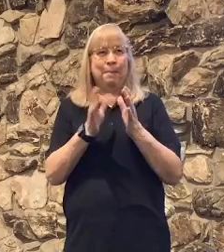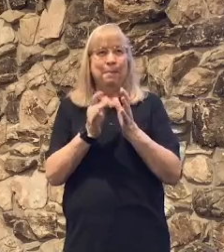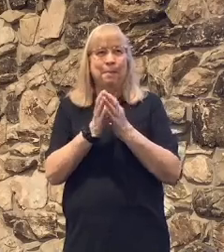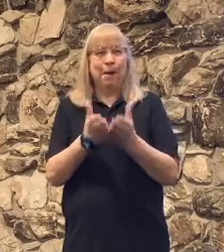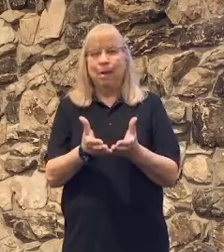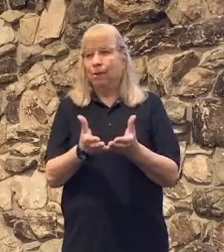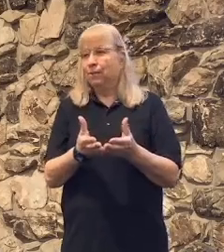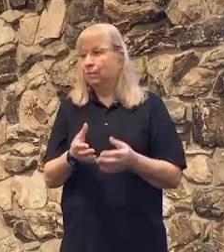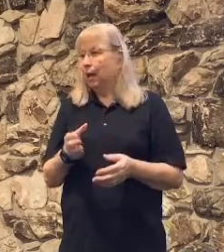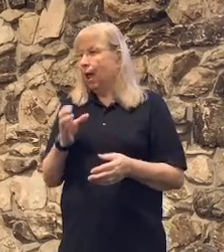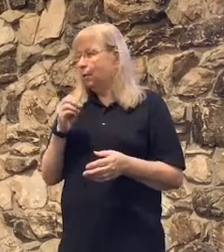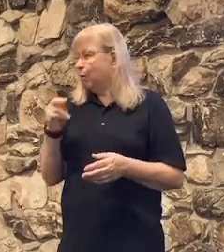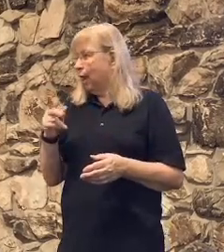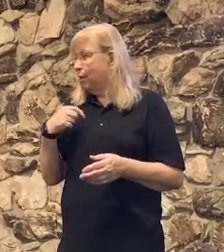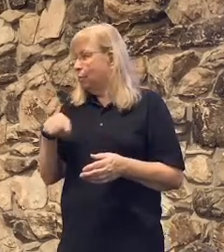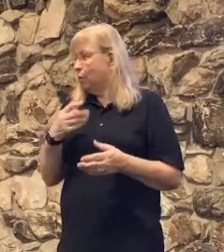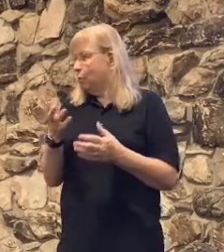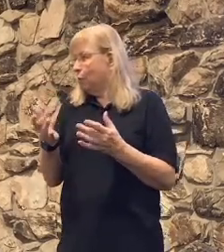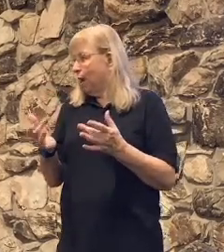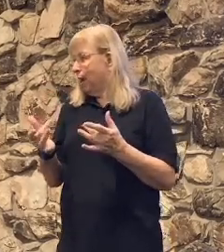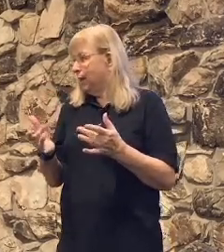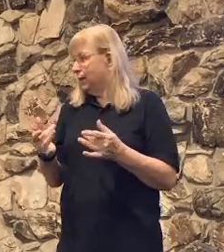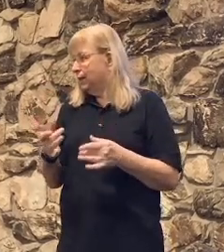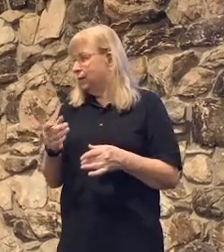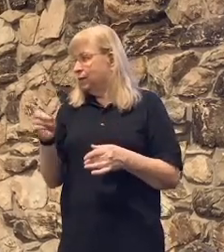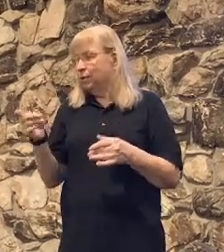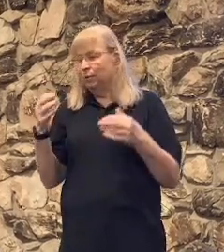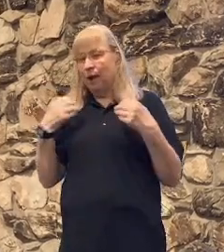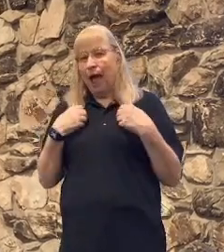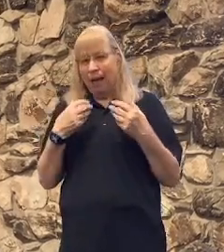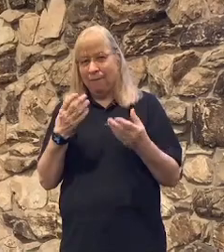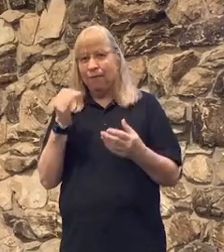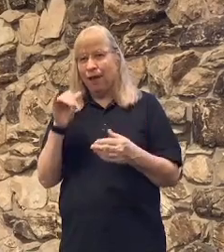okay. It's all right. We'll wait. Got it.